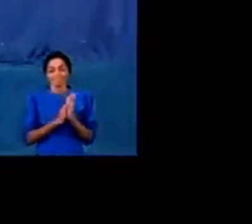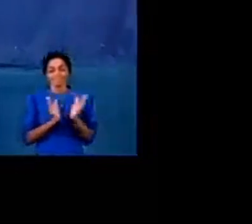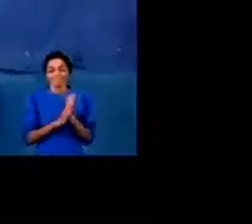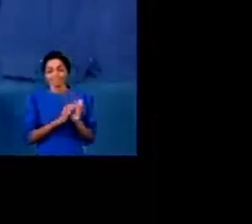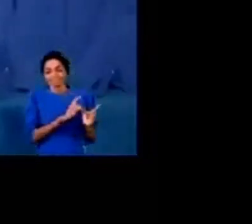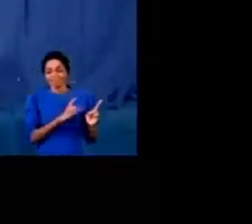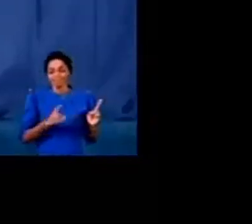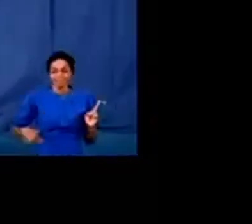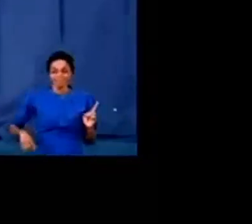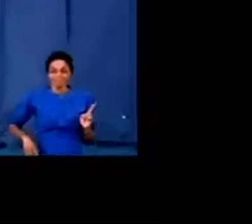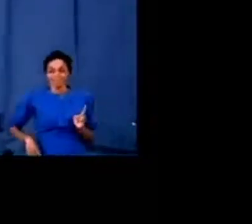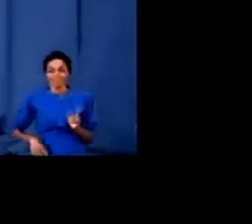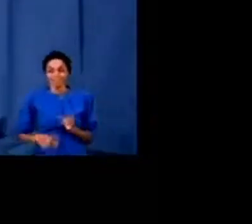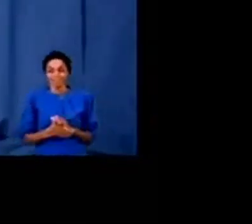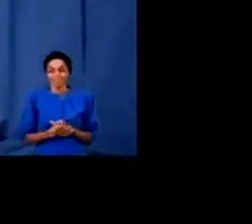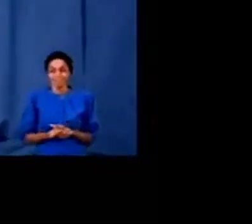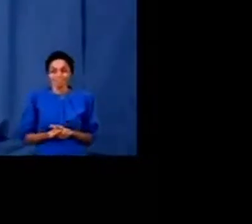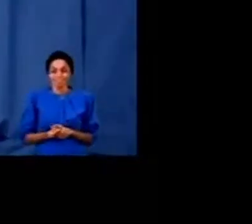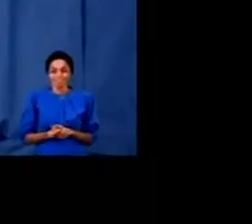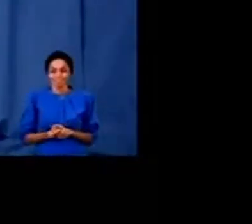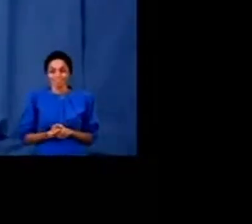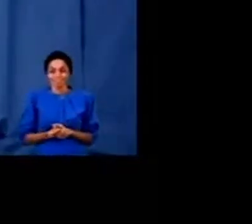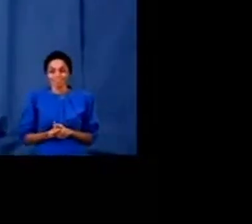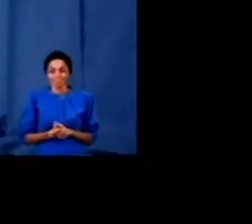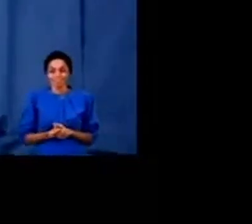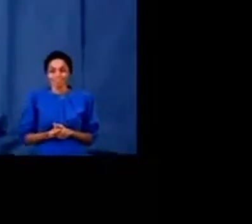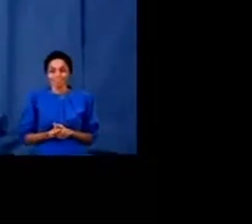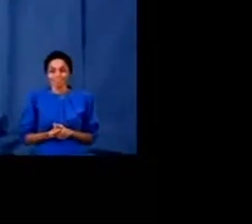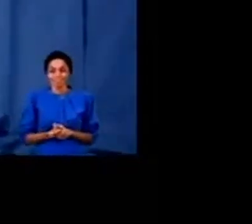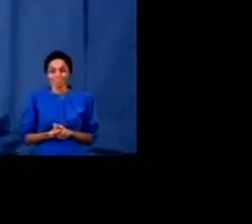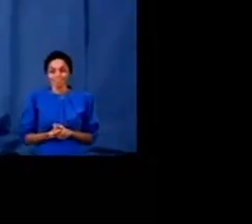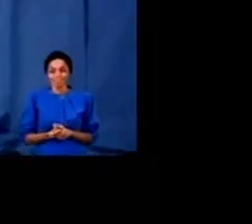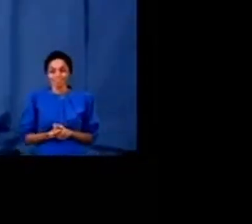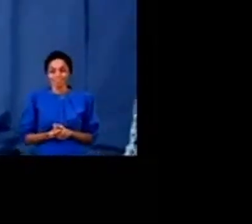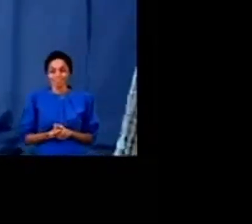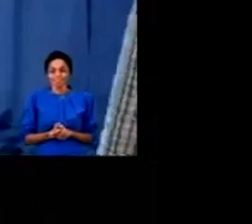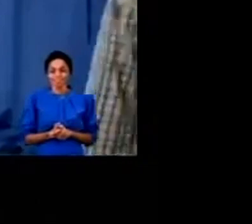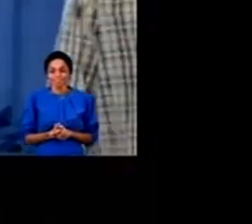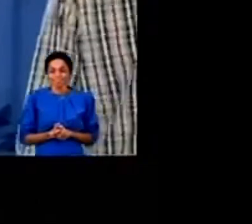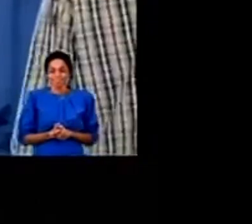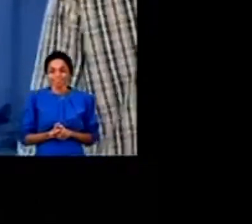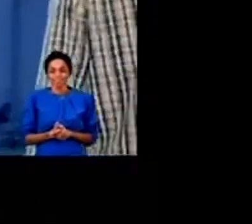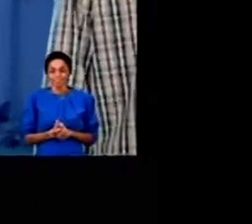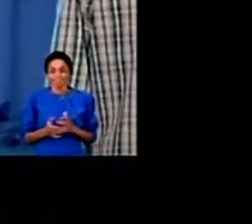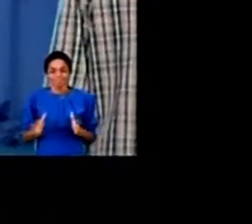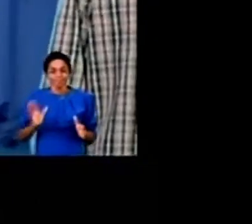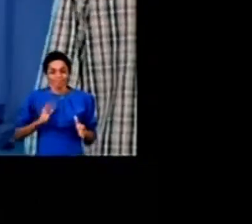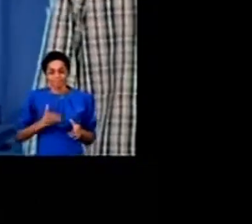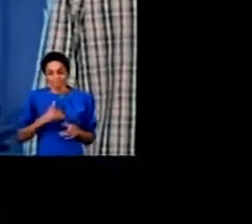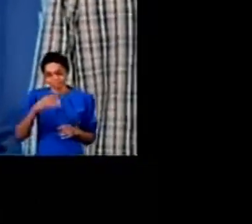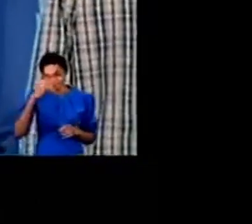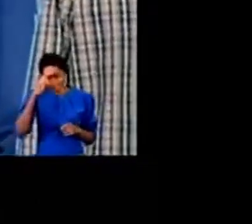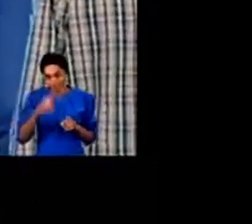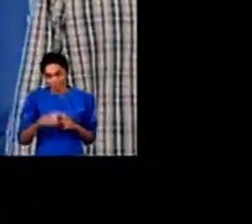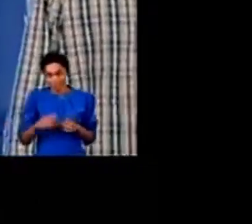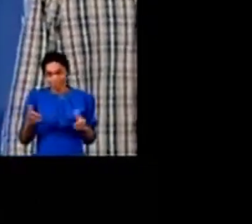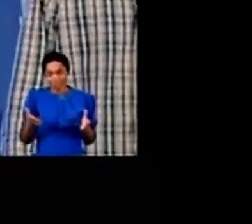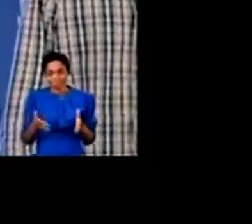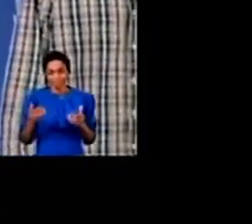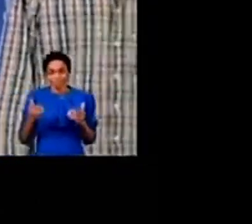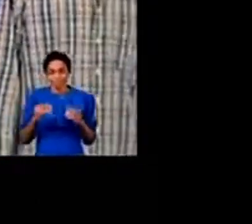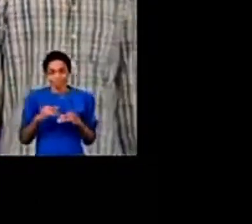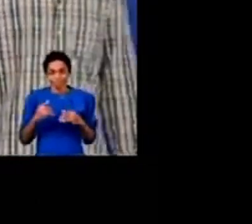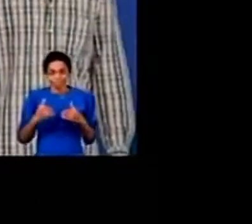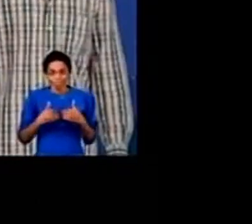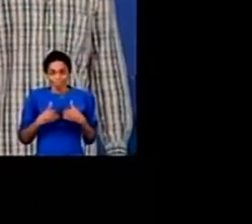had 2-in-1 miracle during this program. He had his salvation, he saved, and he's